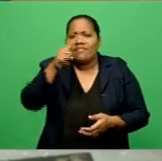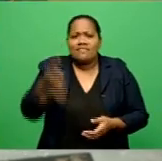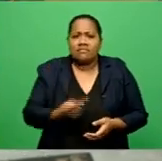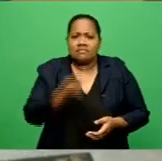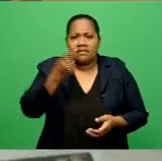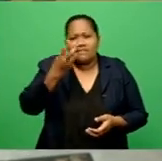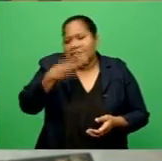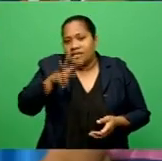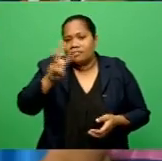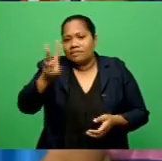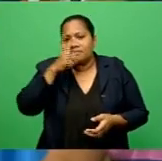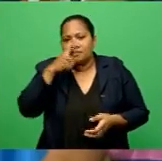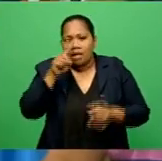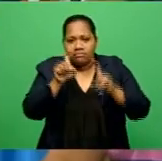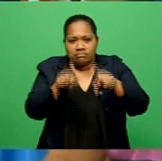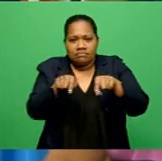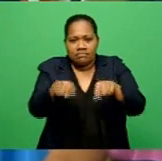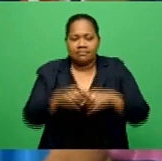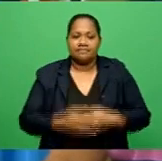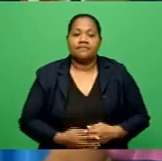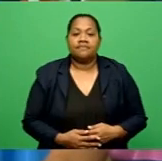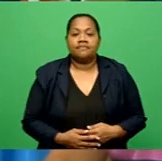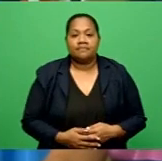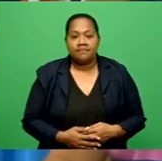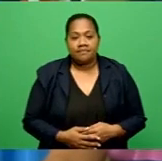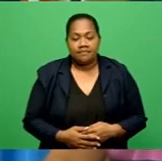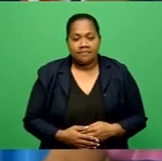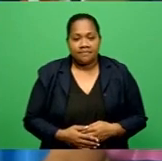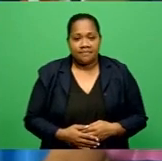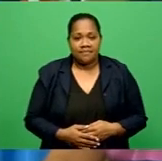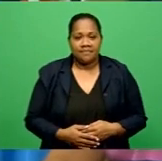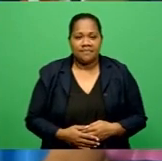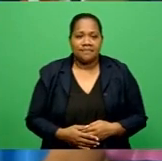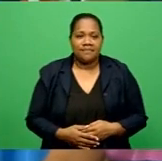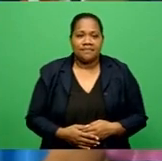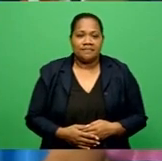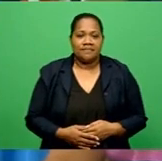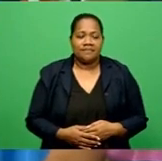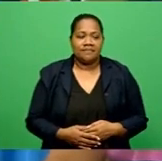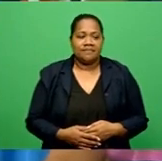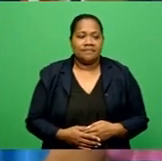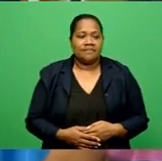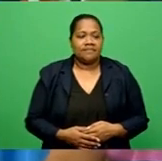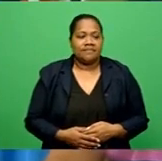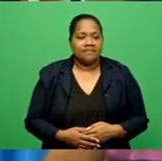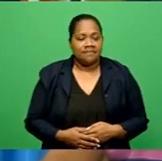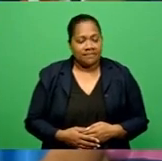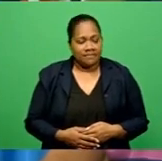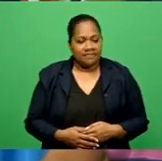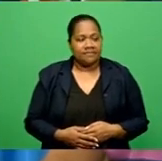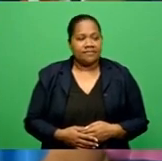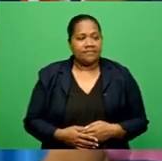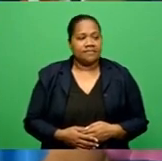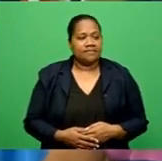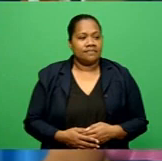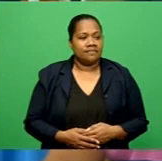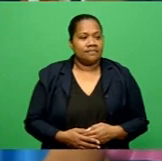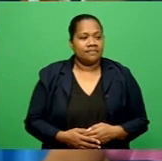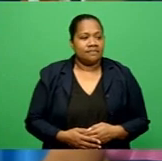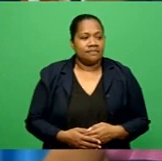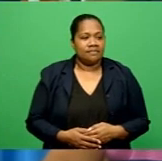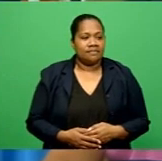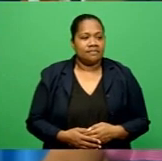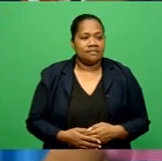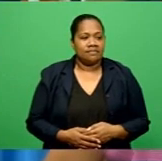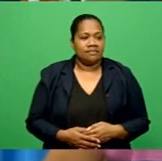evacuees. We are requesting the safe return of evacuees. This will continue for the Central, Western and Eastern